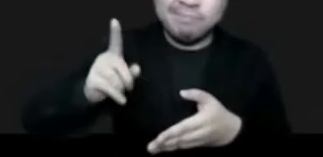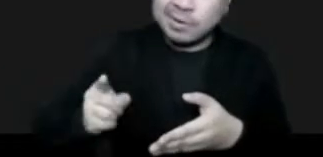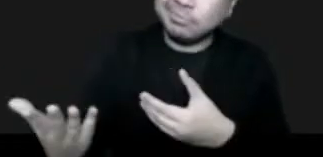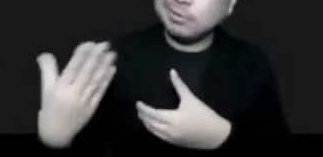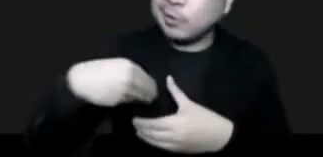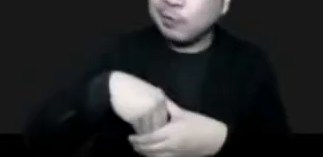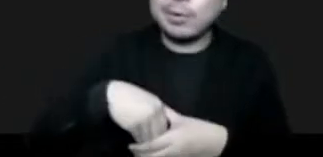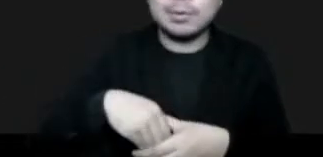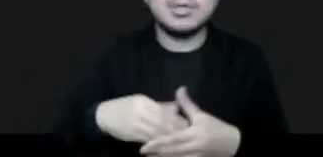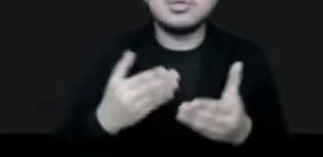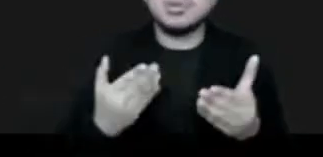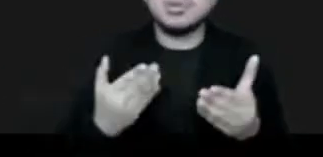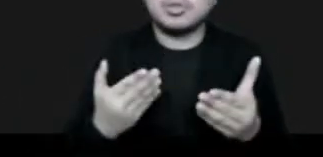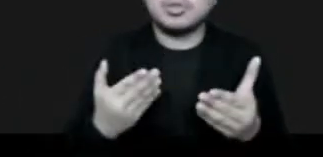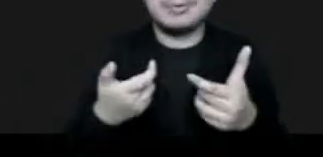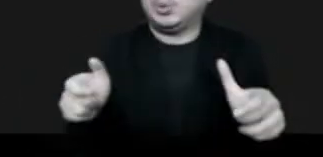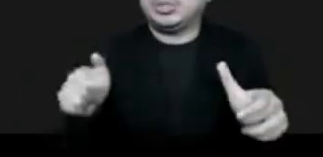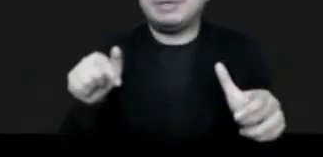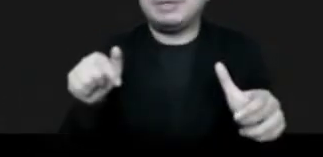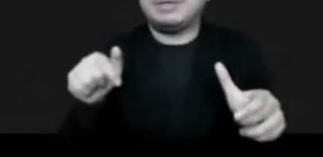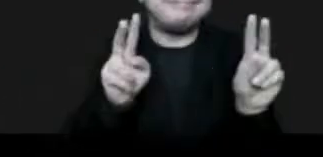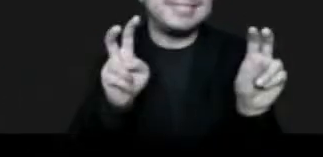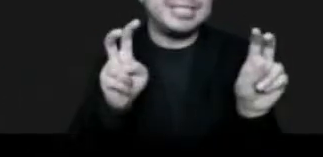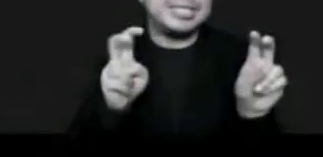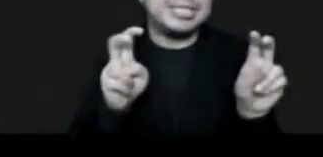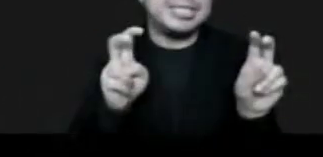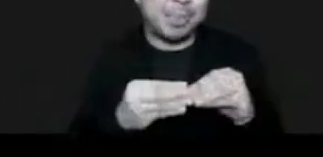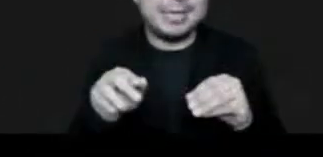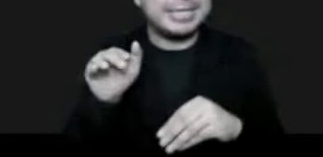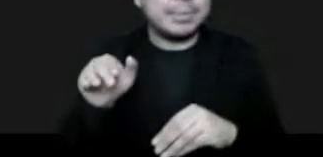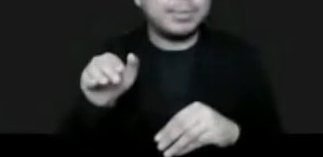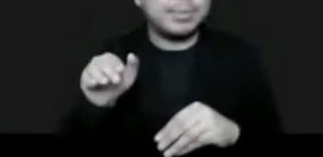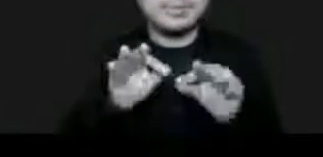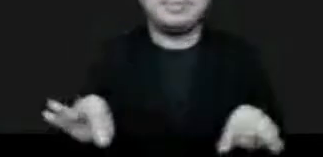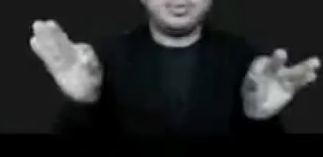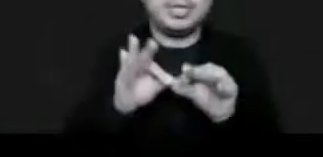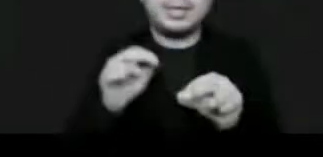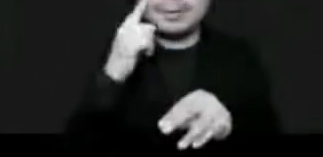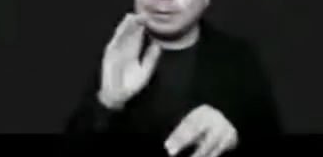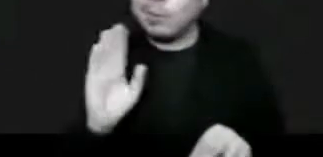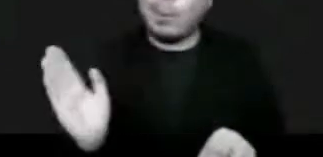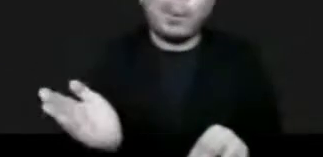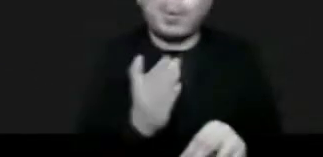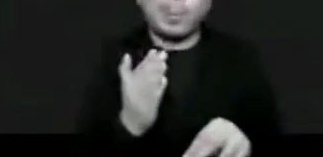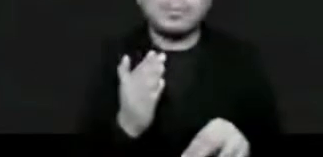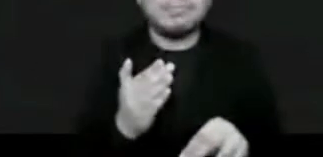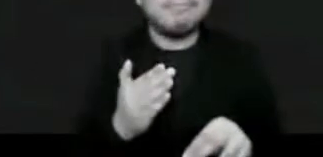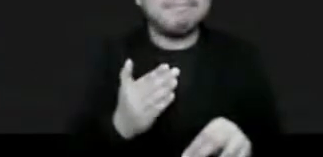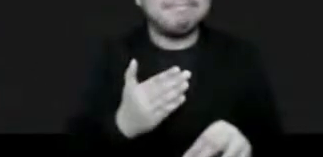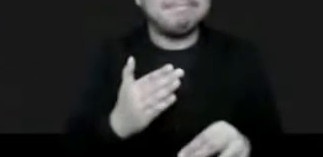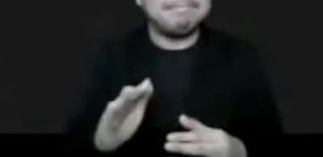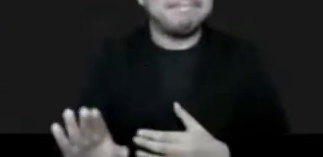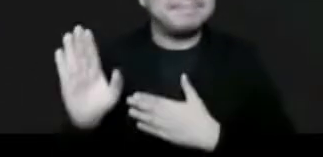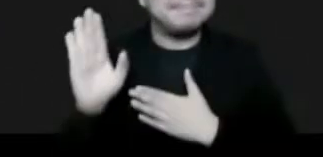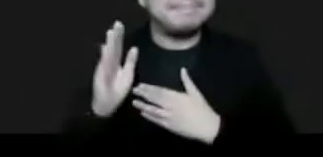key, and that's the gospel that everyone is preaching. So we have effective and meaningful